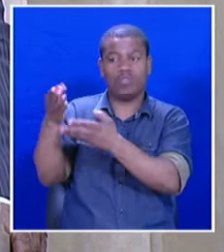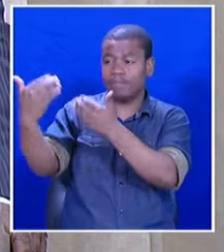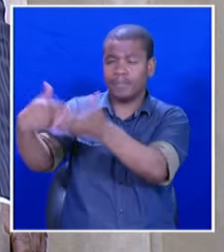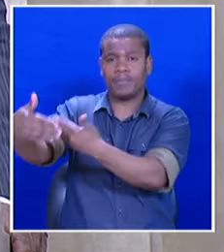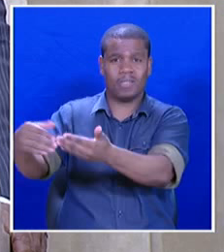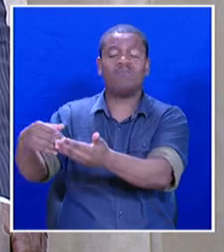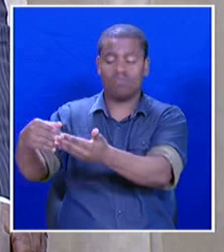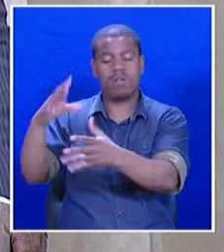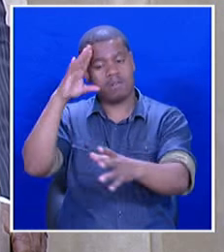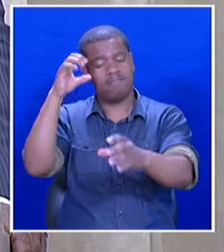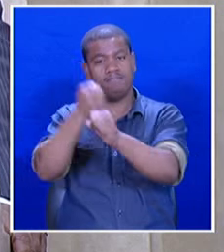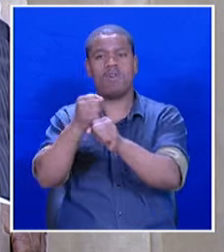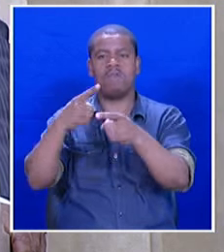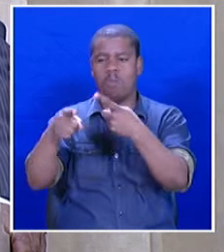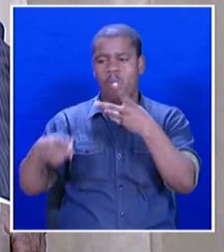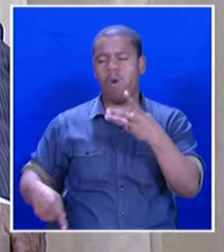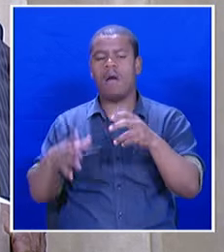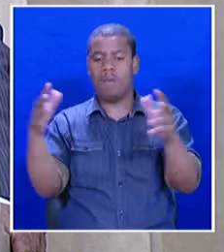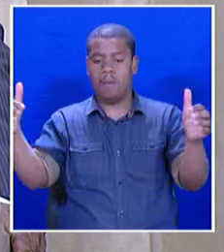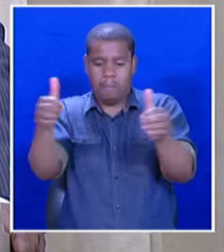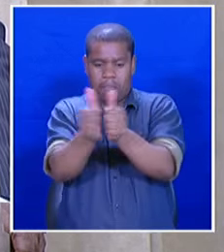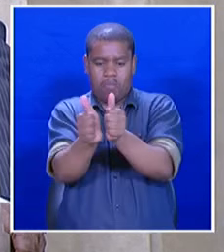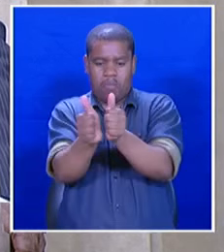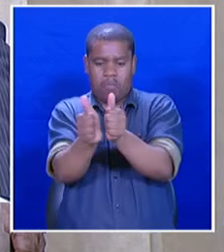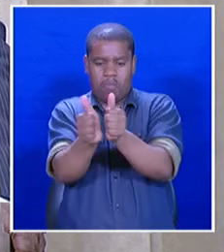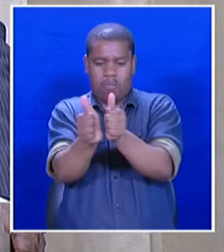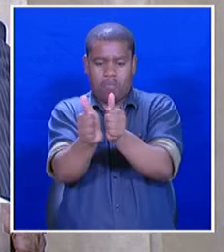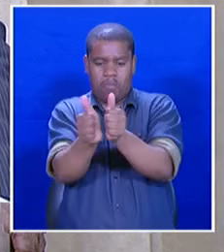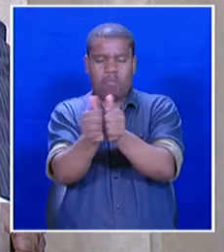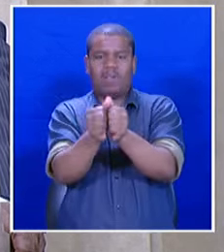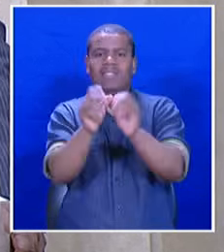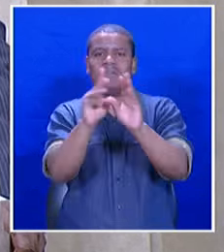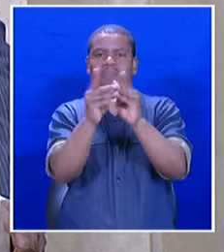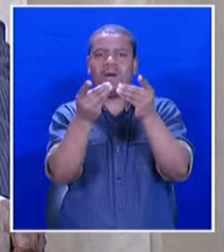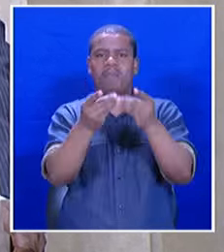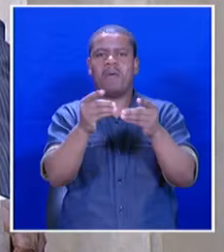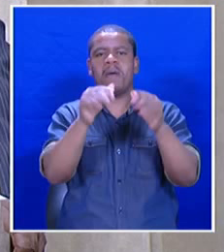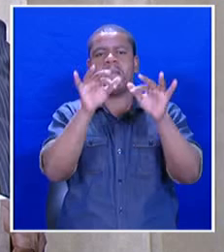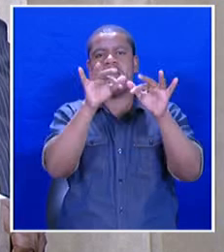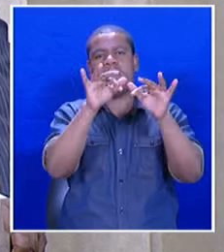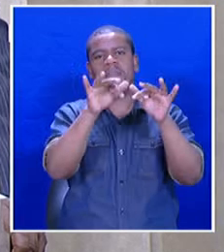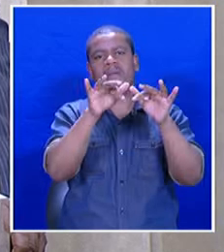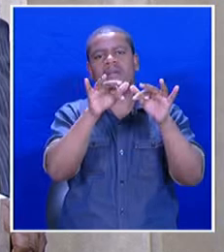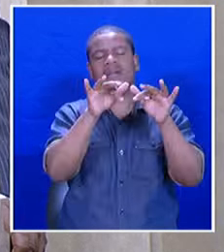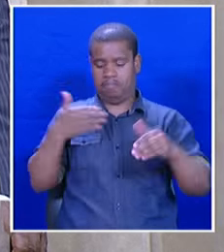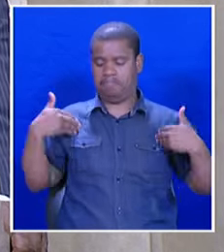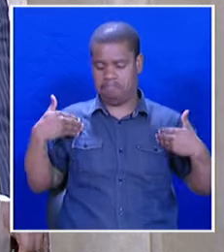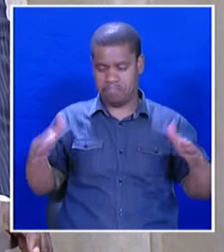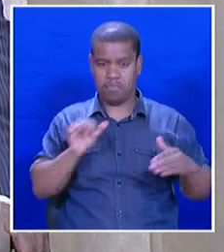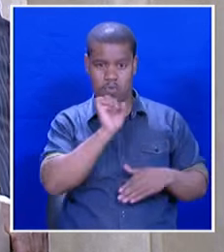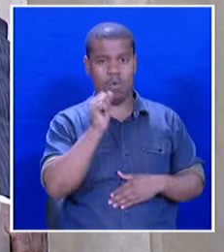and the Department of Public Enterprises. And let me just go back to the opening statement. I don't